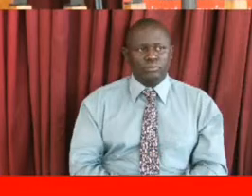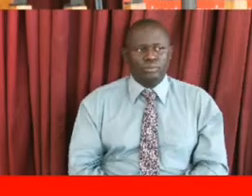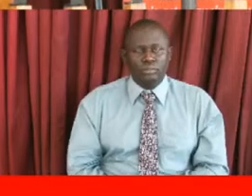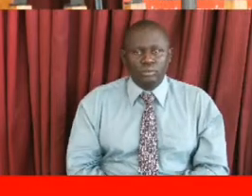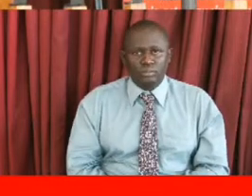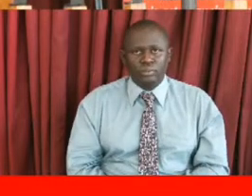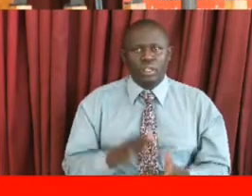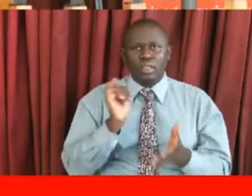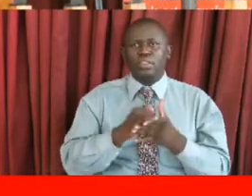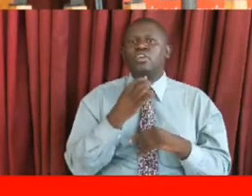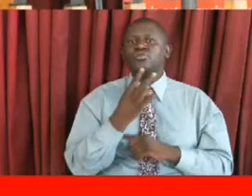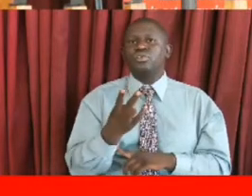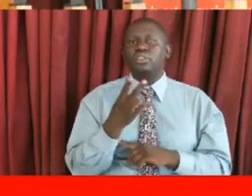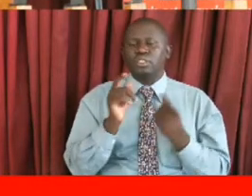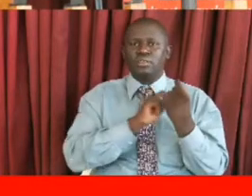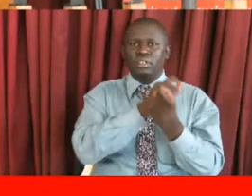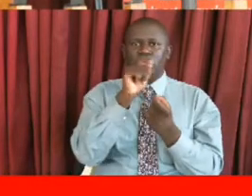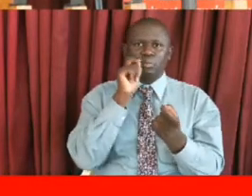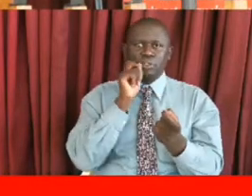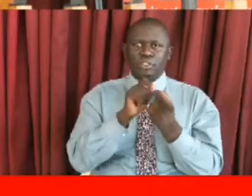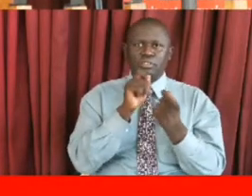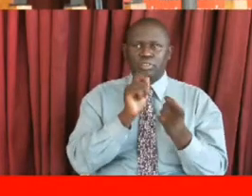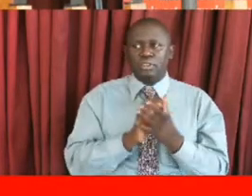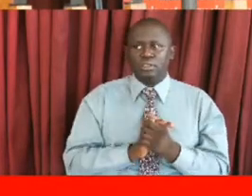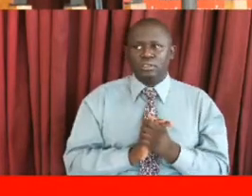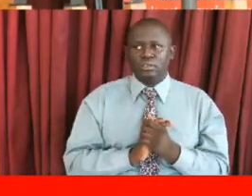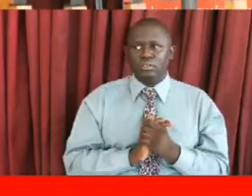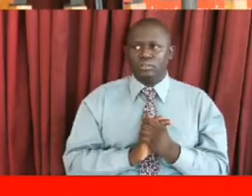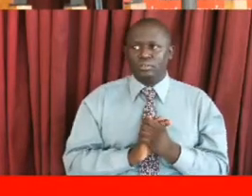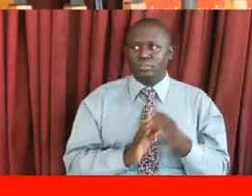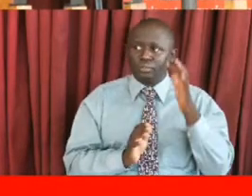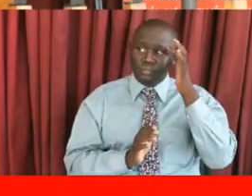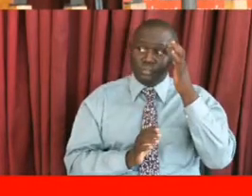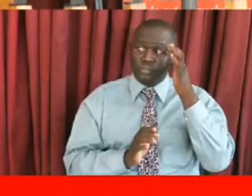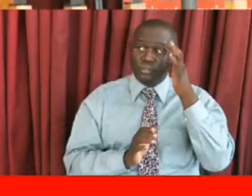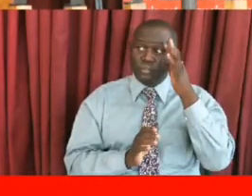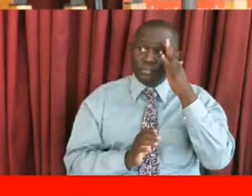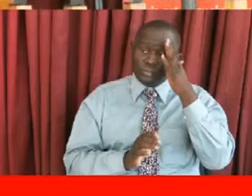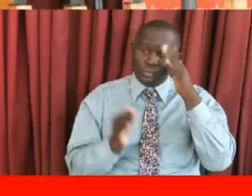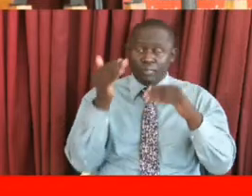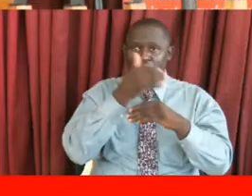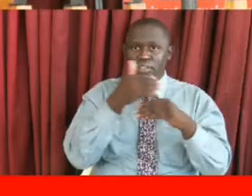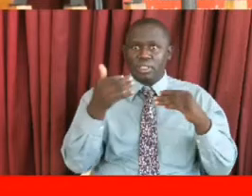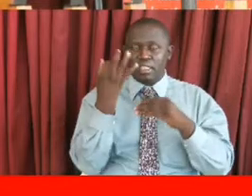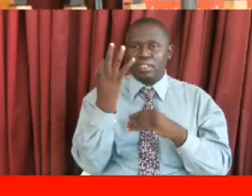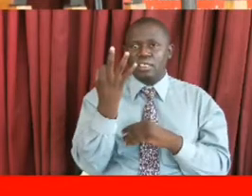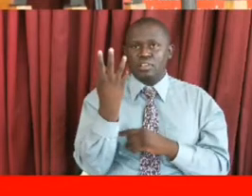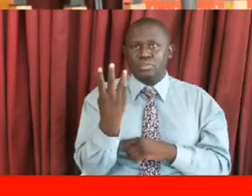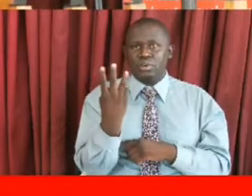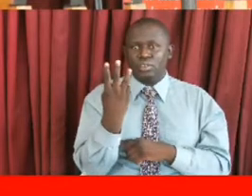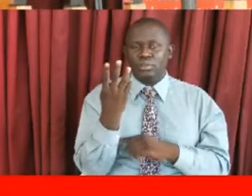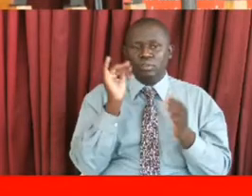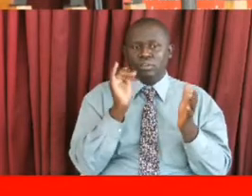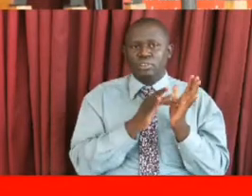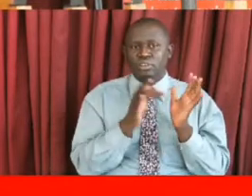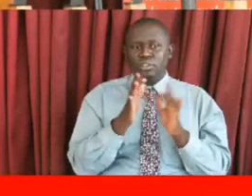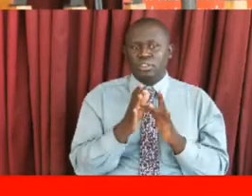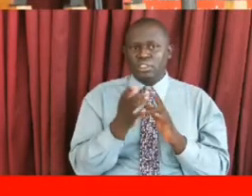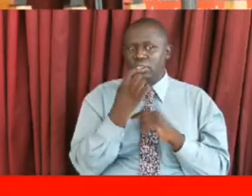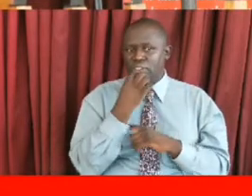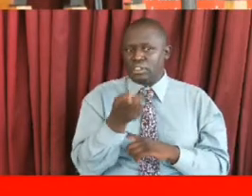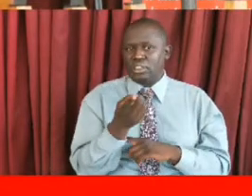that voice is very specific it says in SL 34 amen that Jesus said in St